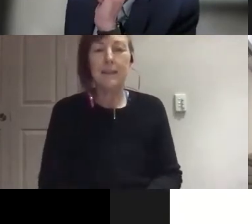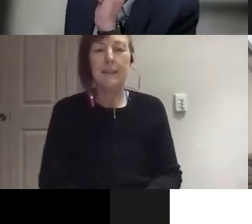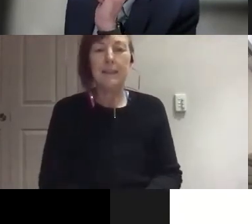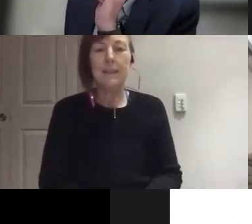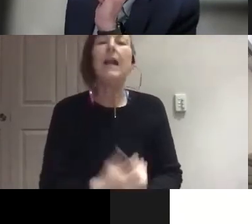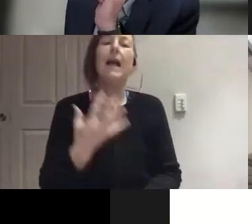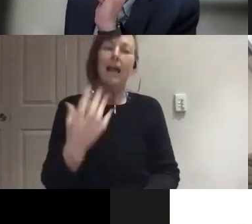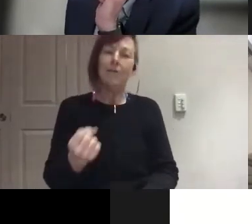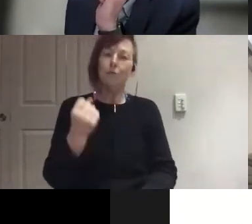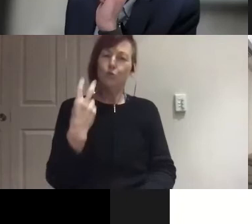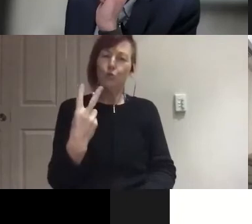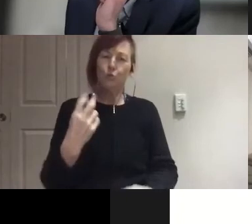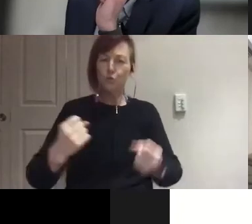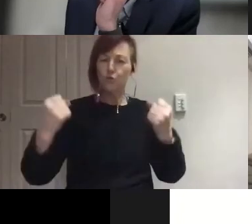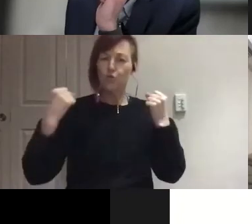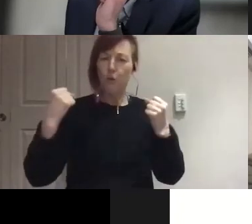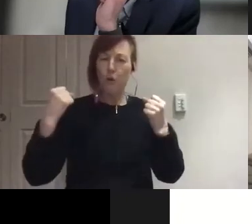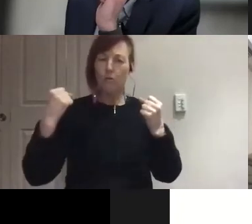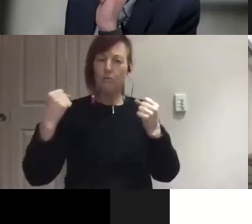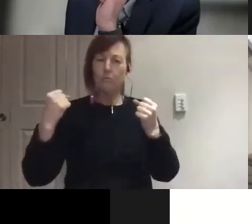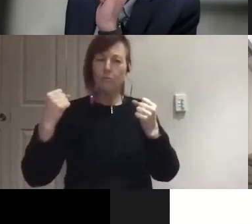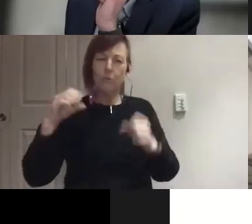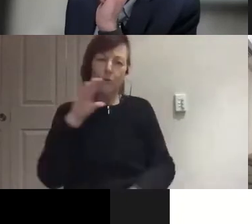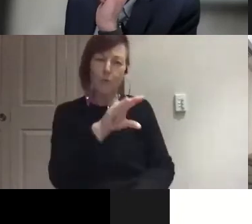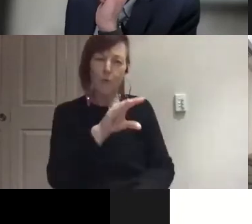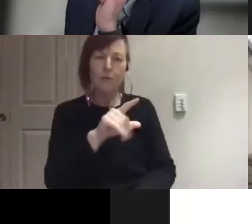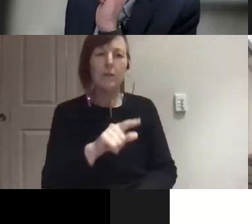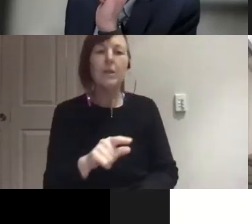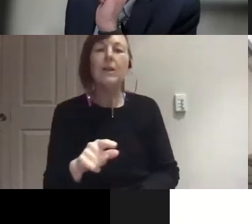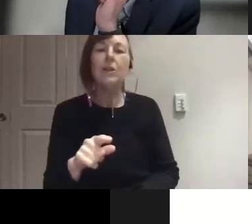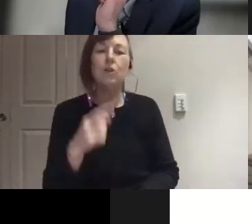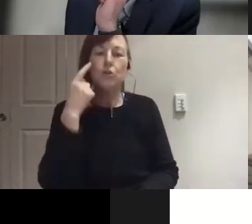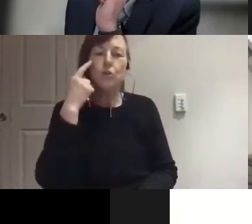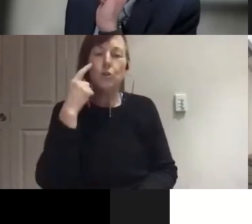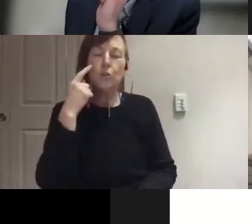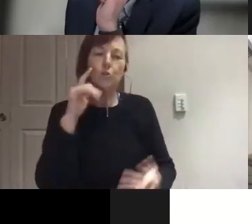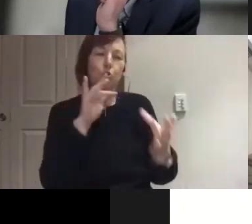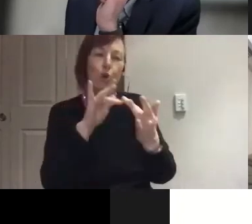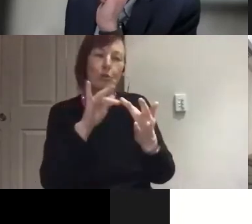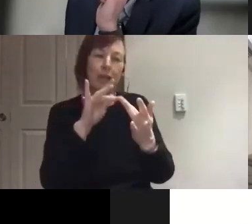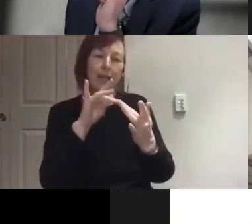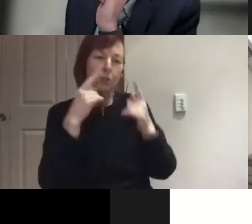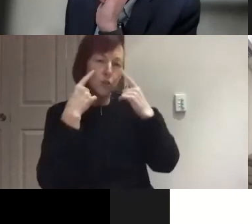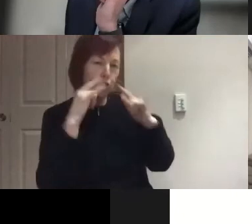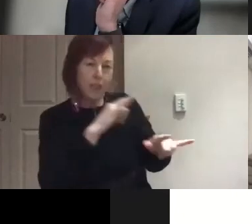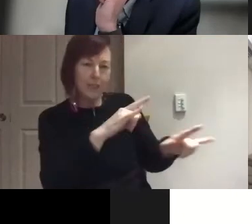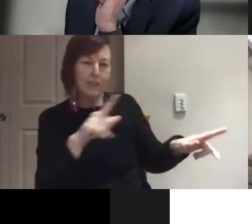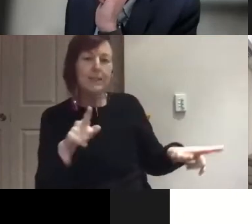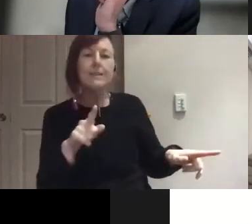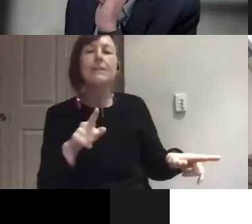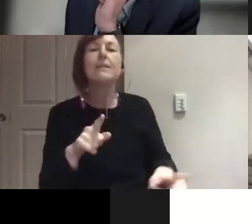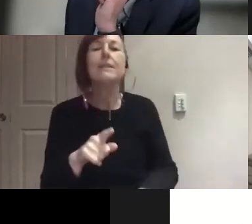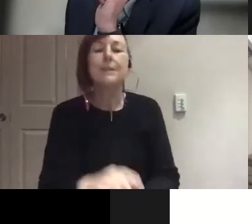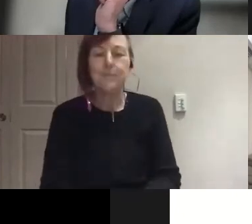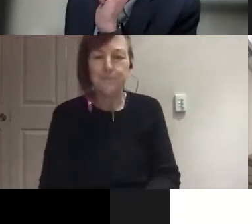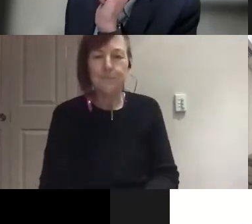by the team in the Goulburn Valley Health contact tracing system. One is a sort of a vertical approach where schools